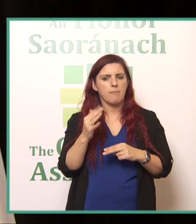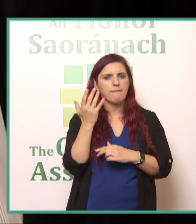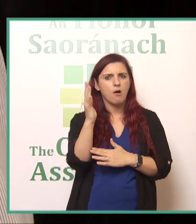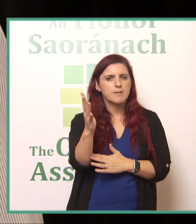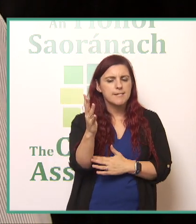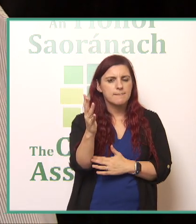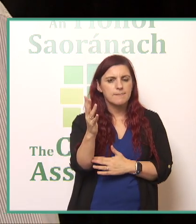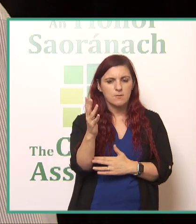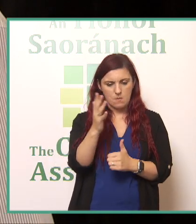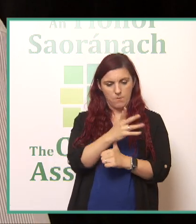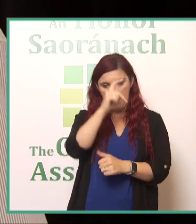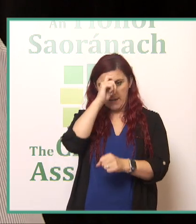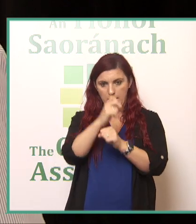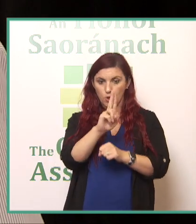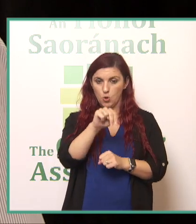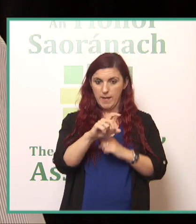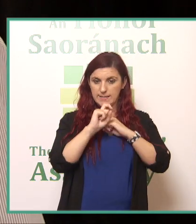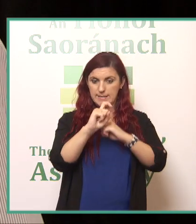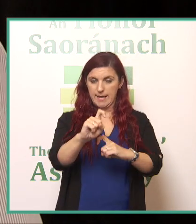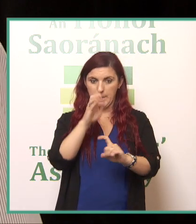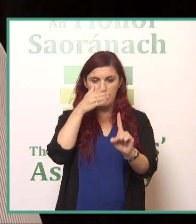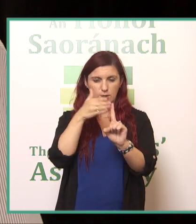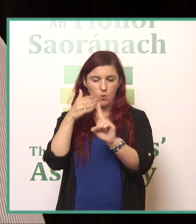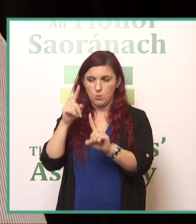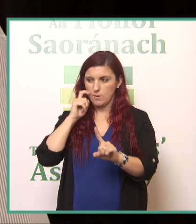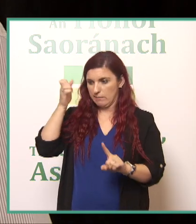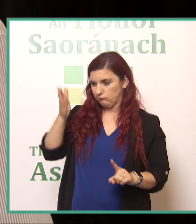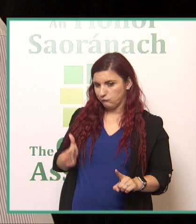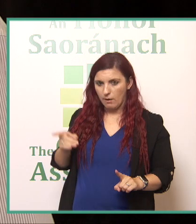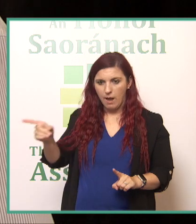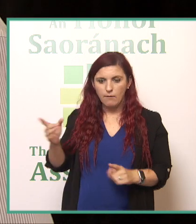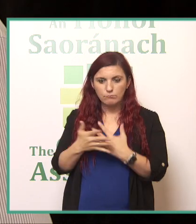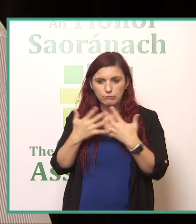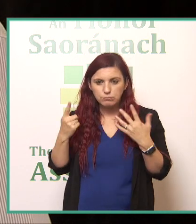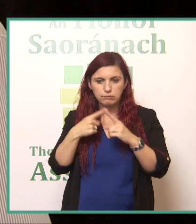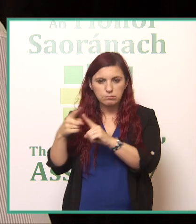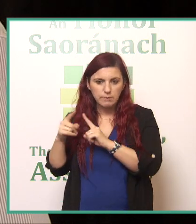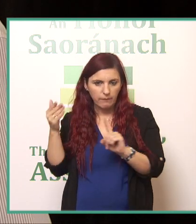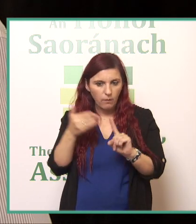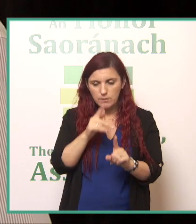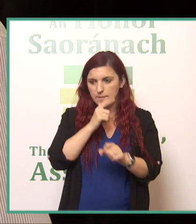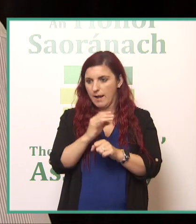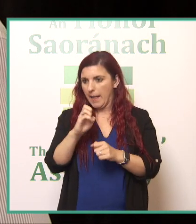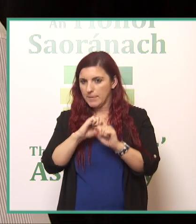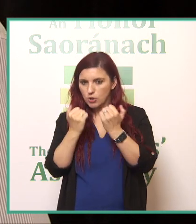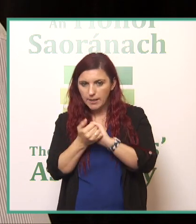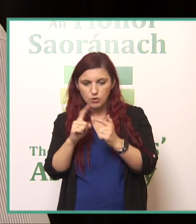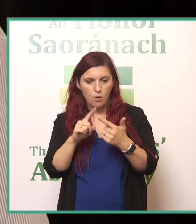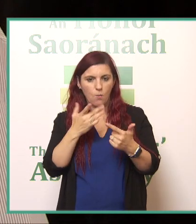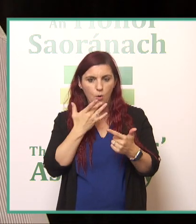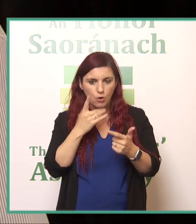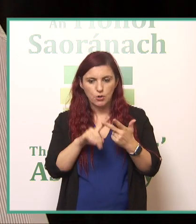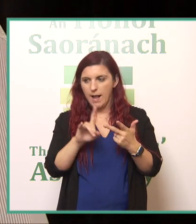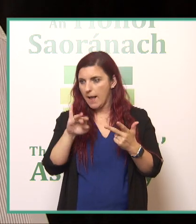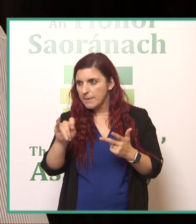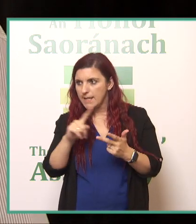looked at the UN Sustainability Goals, and you can see here there's so many values that flow from our forests in terms of climate change, water, habitats,